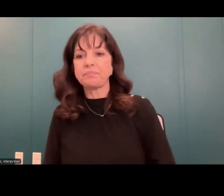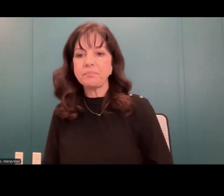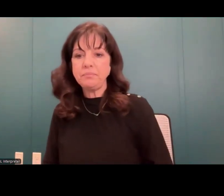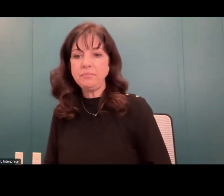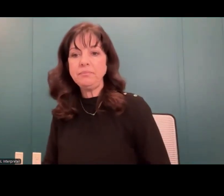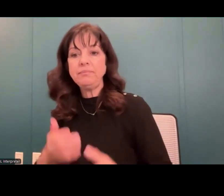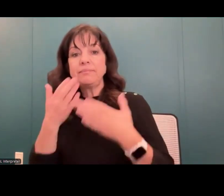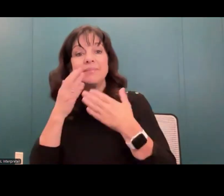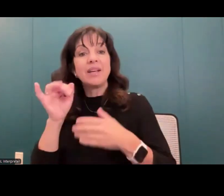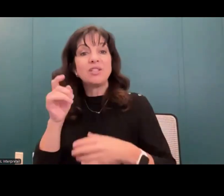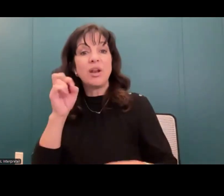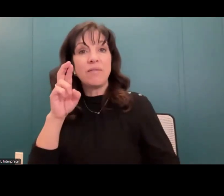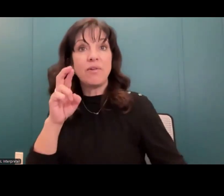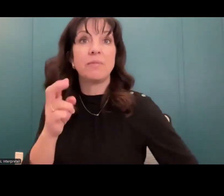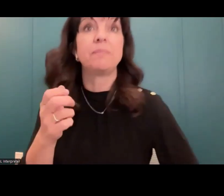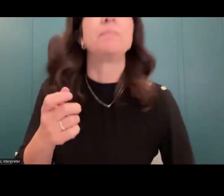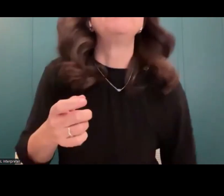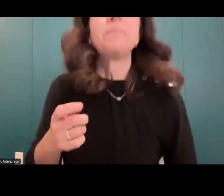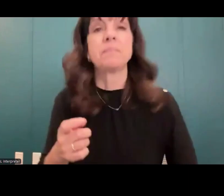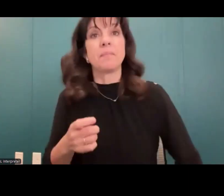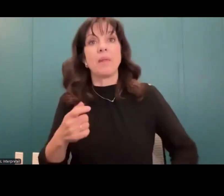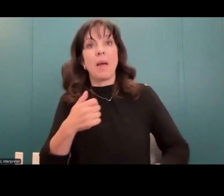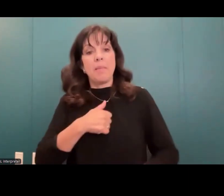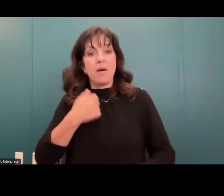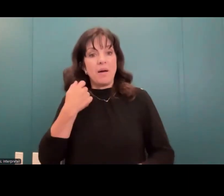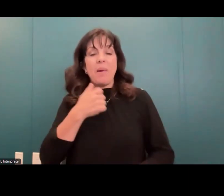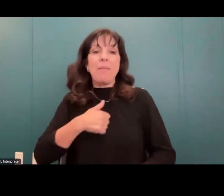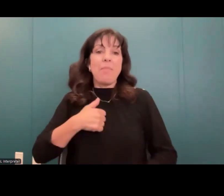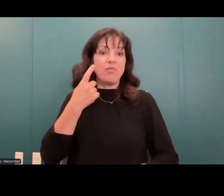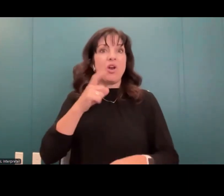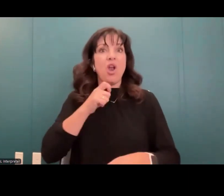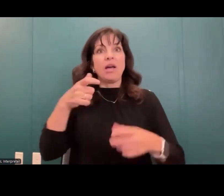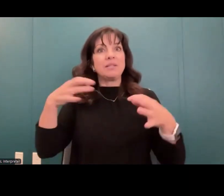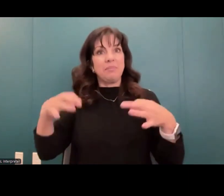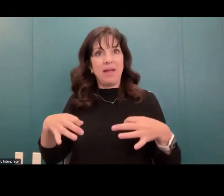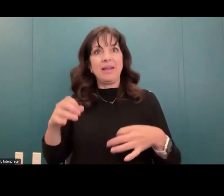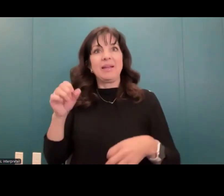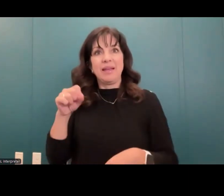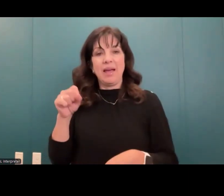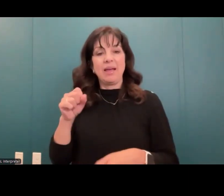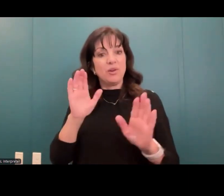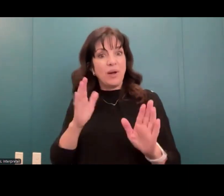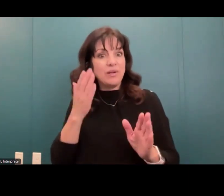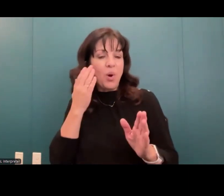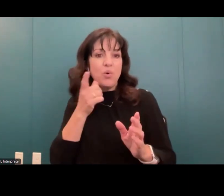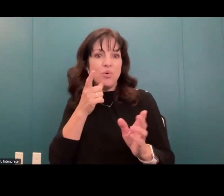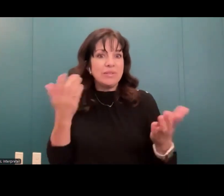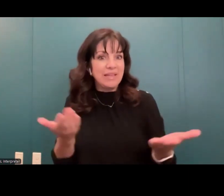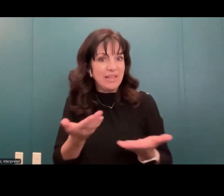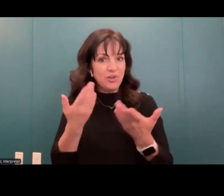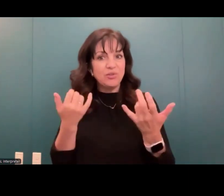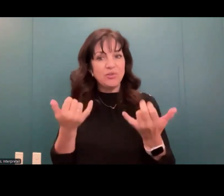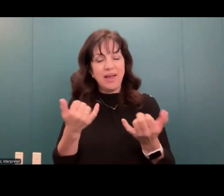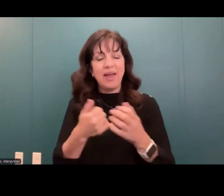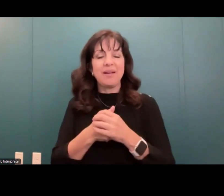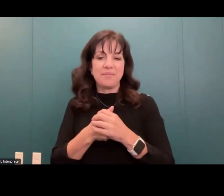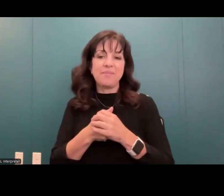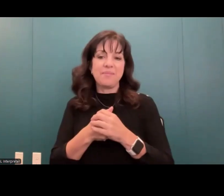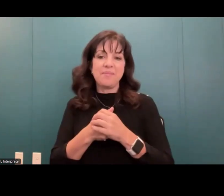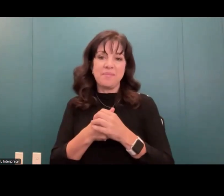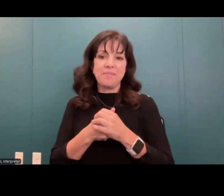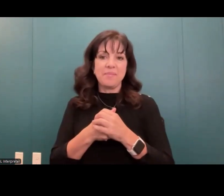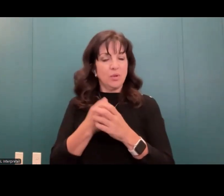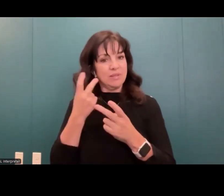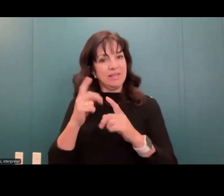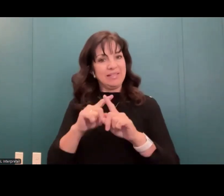Thanks, Jennifer. Question, and my apologies for not explaining that. So this is, yeah, great to know who's attending today, and yeah, you see